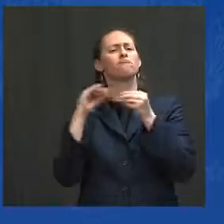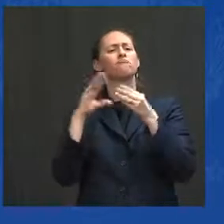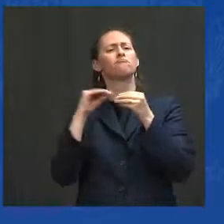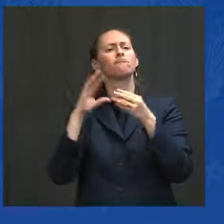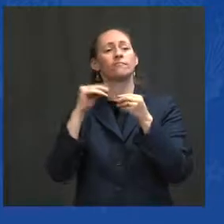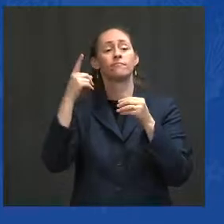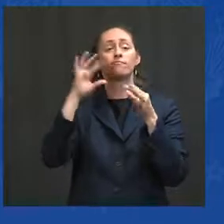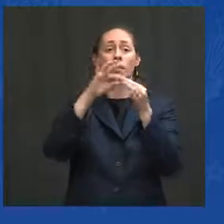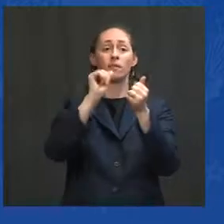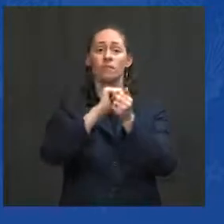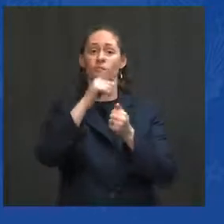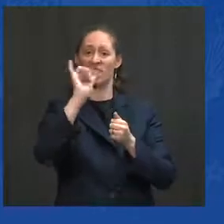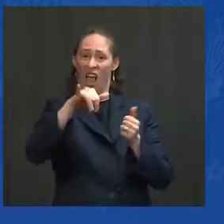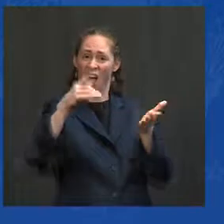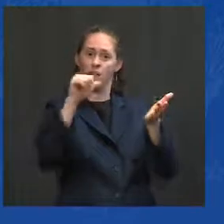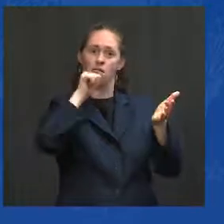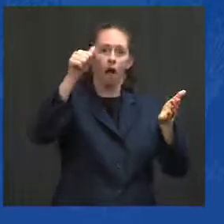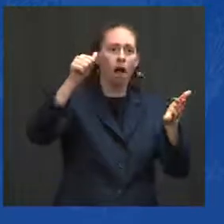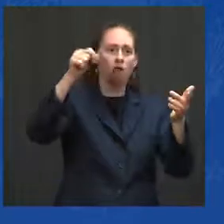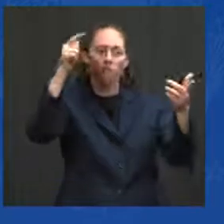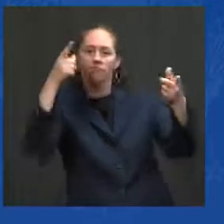clauses or people running